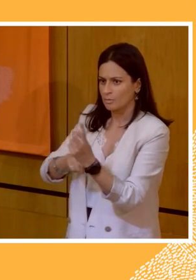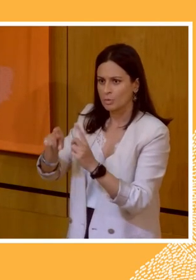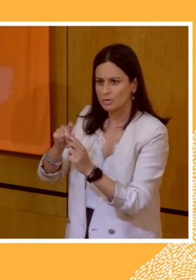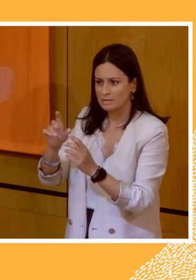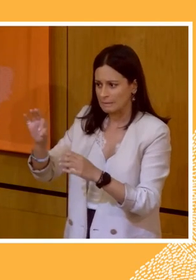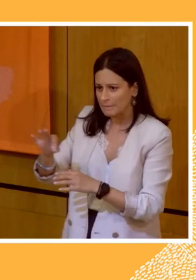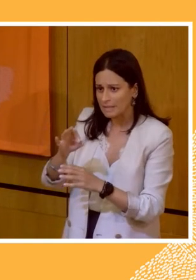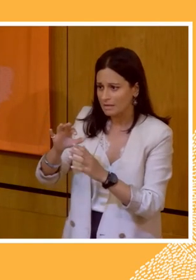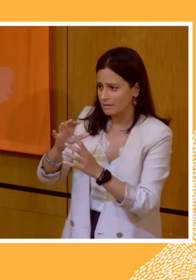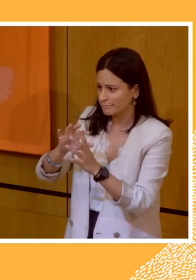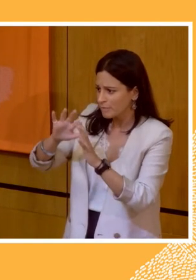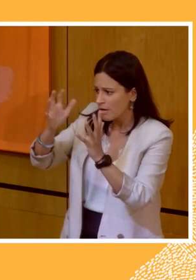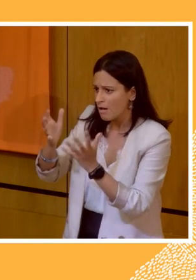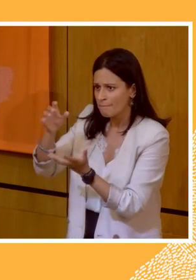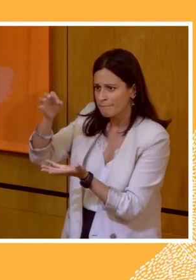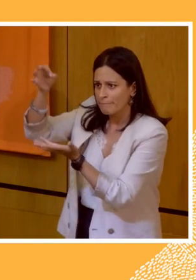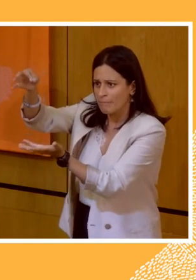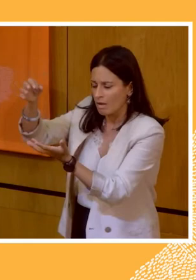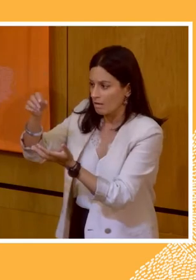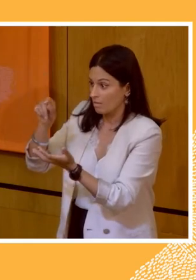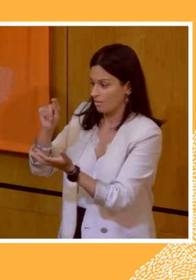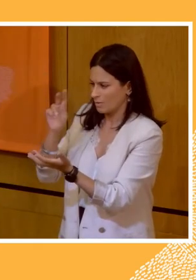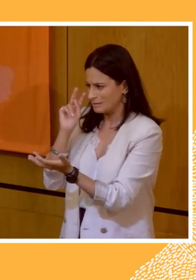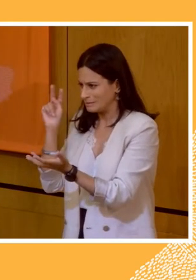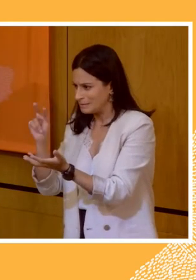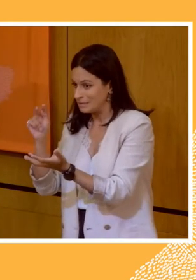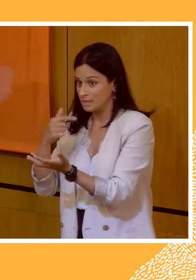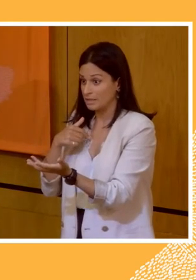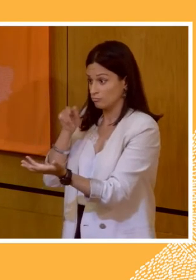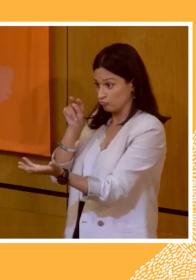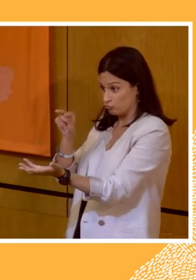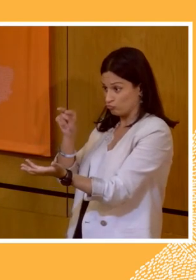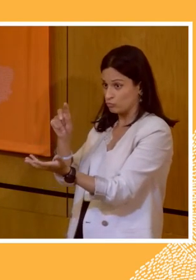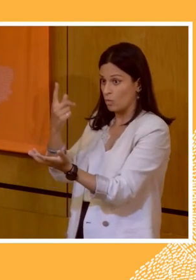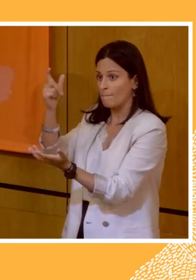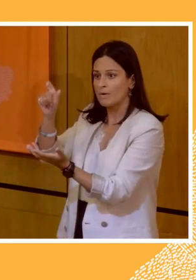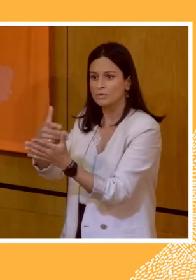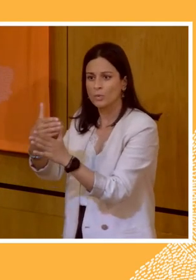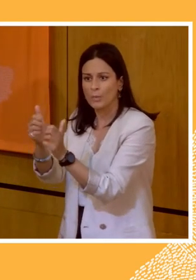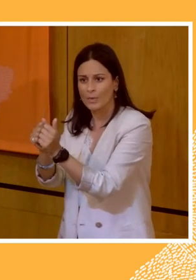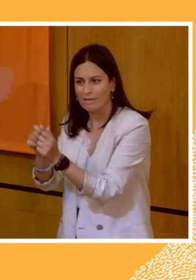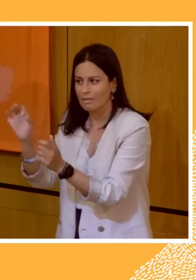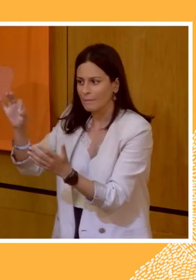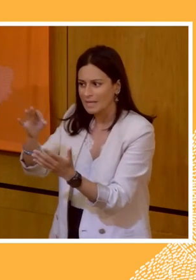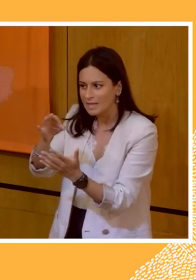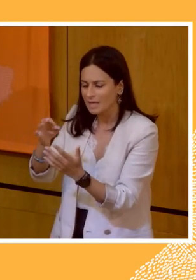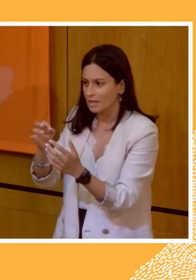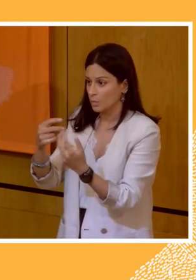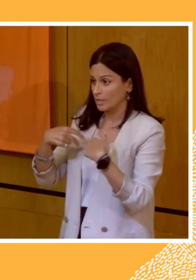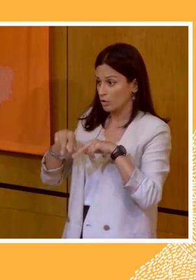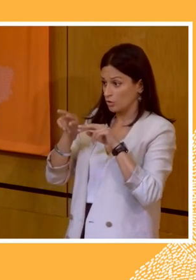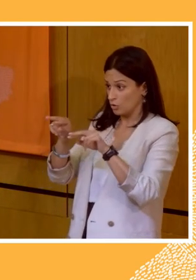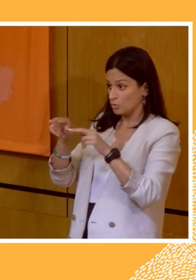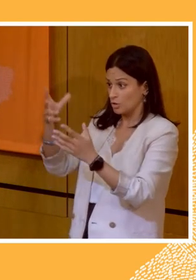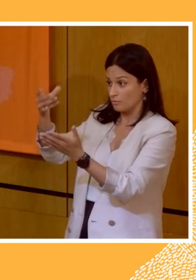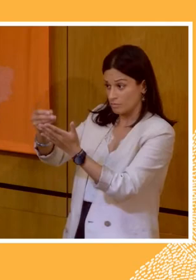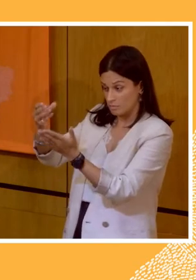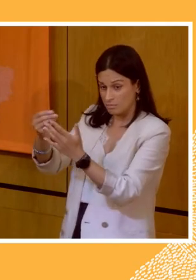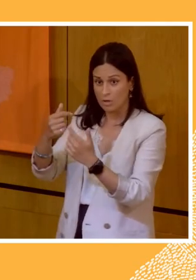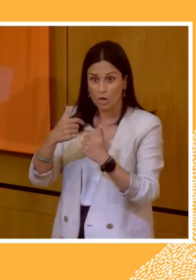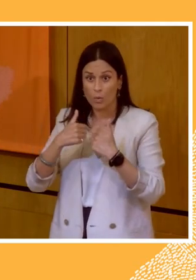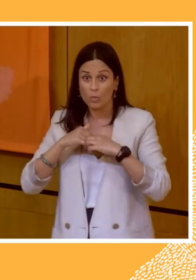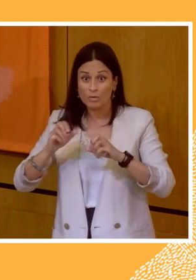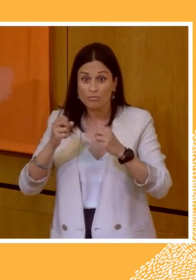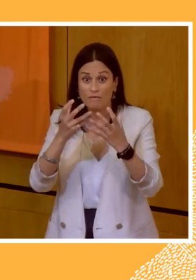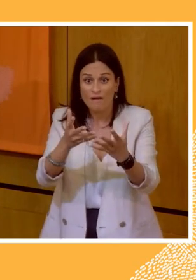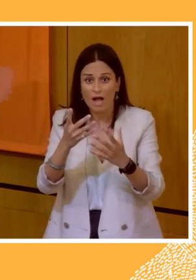process of seeing someone, you know, observing, listening to someone at work. We always, when we first provide the